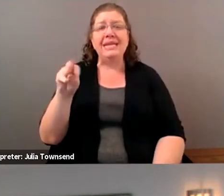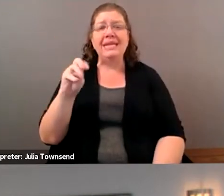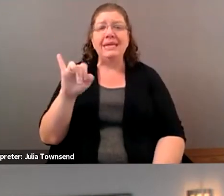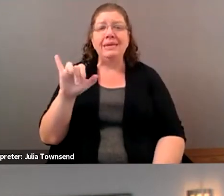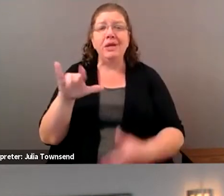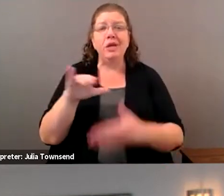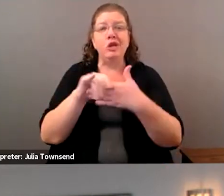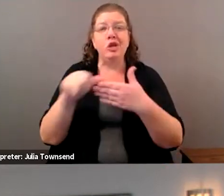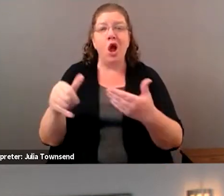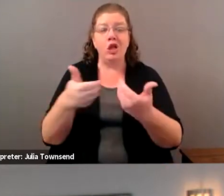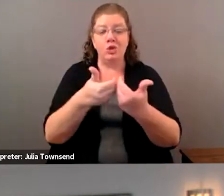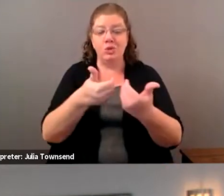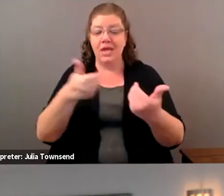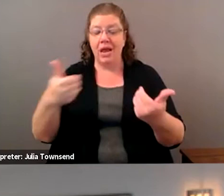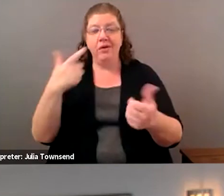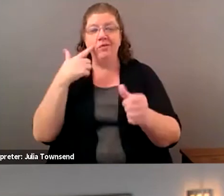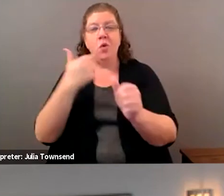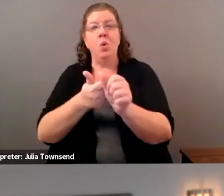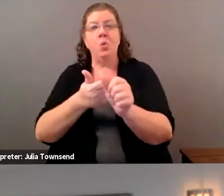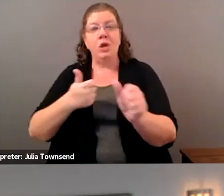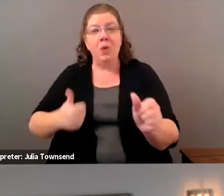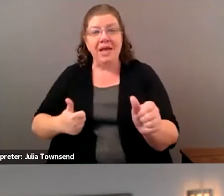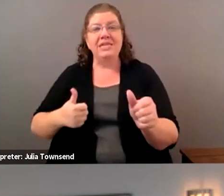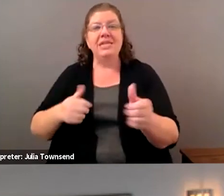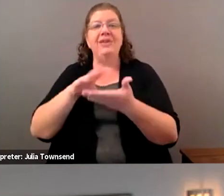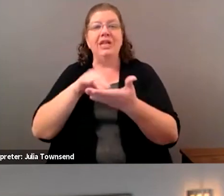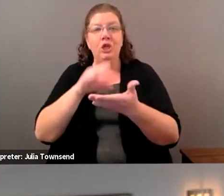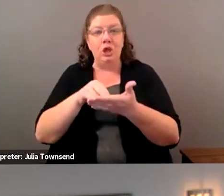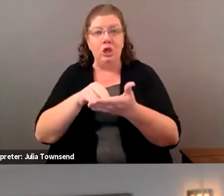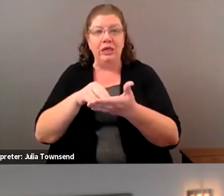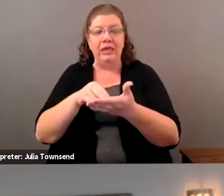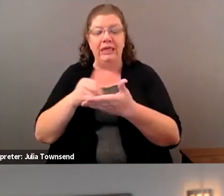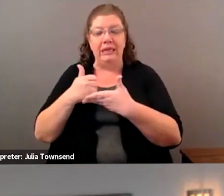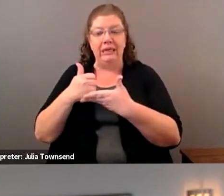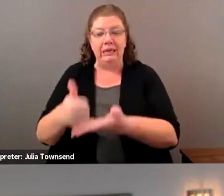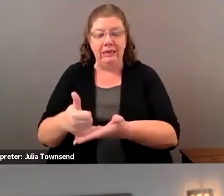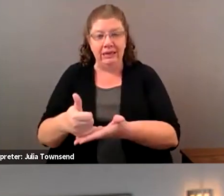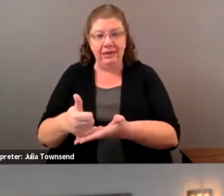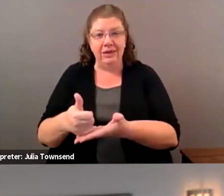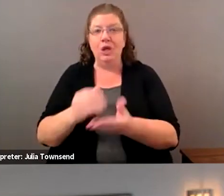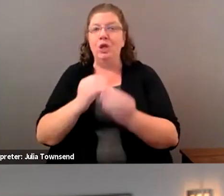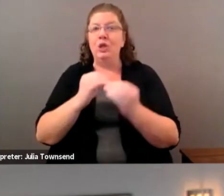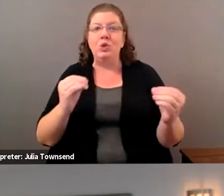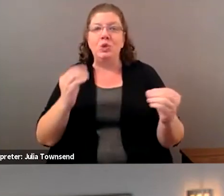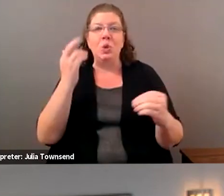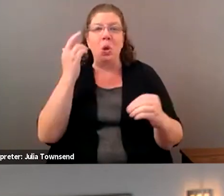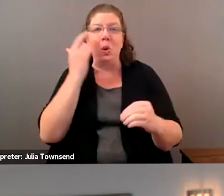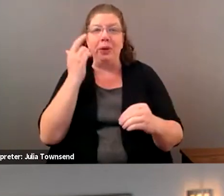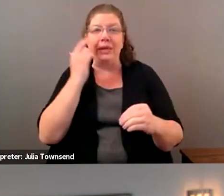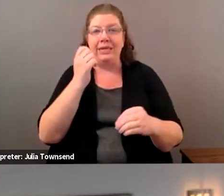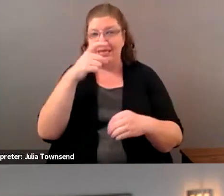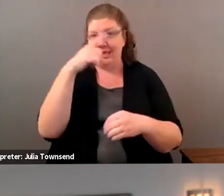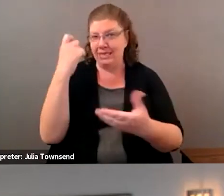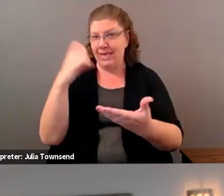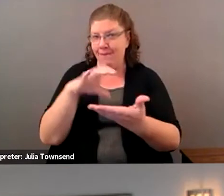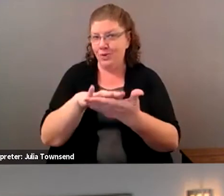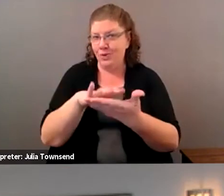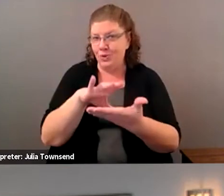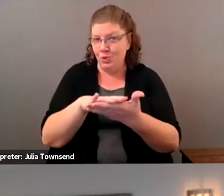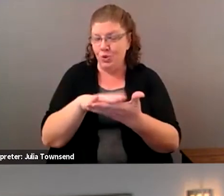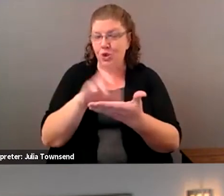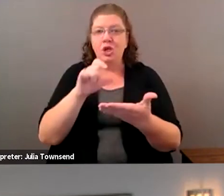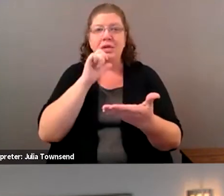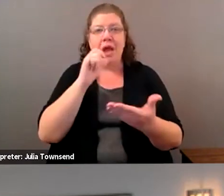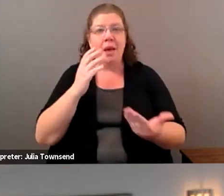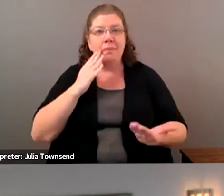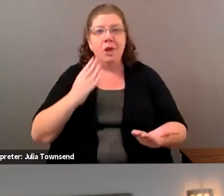for regressive learning mitigation. There is absolutely no reason summer school should not be